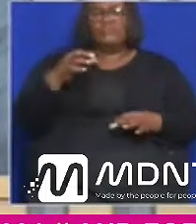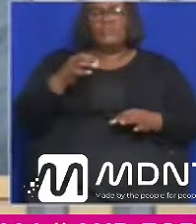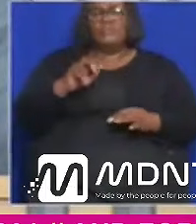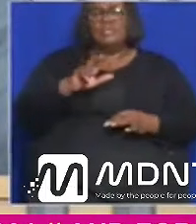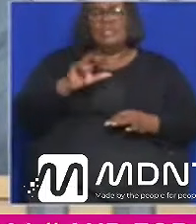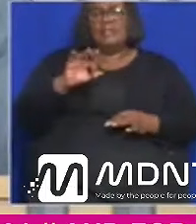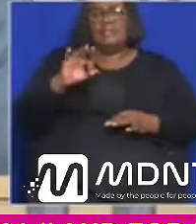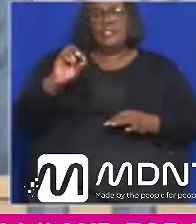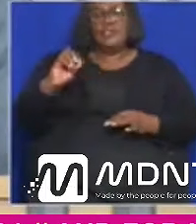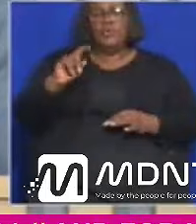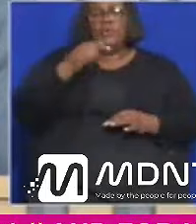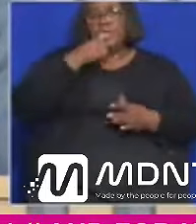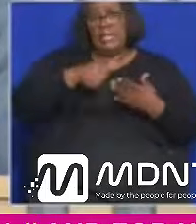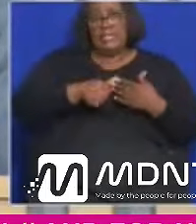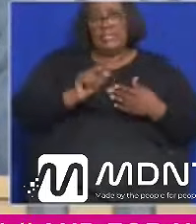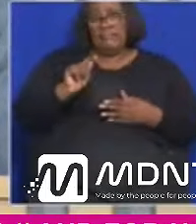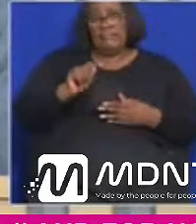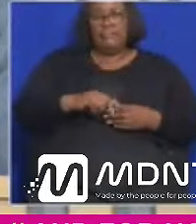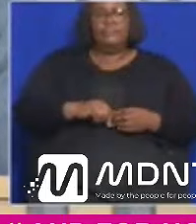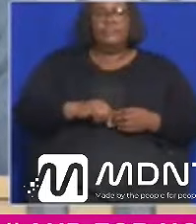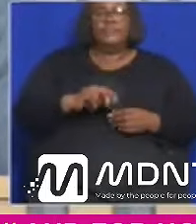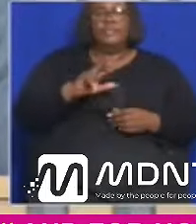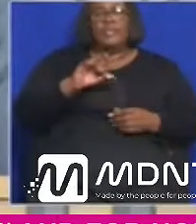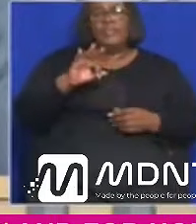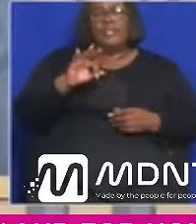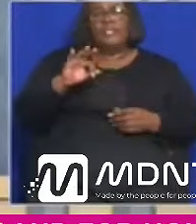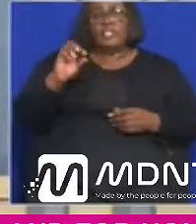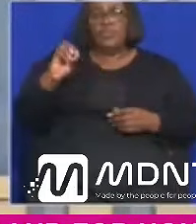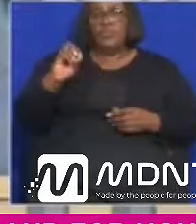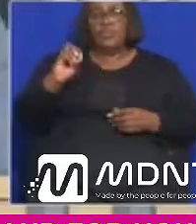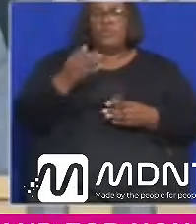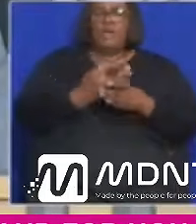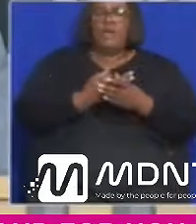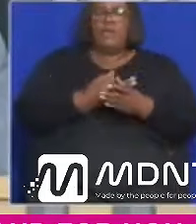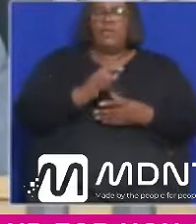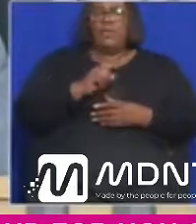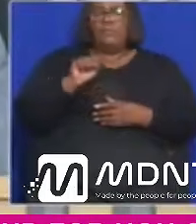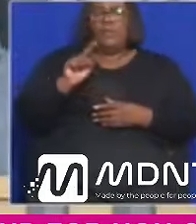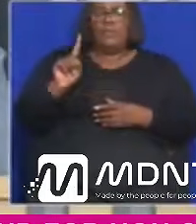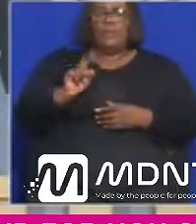letter, 830 of file 1.1. Yes.